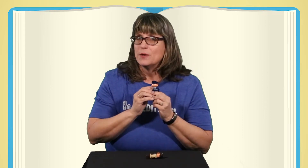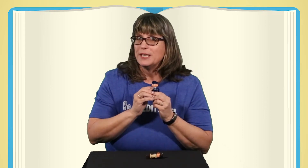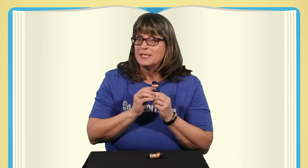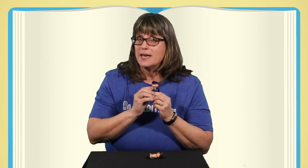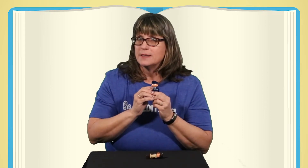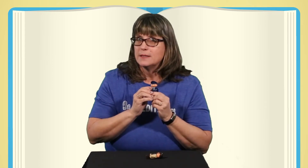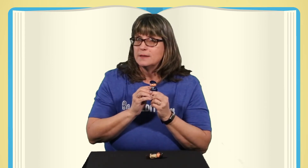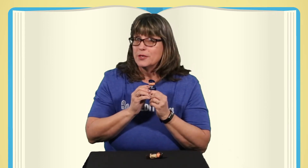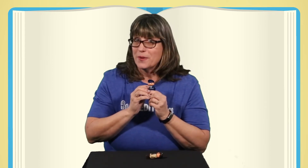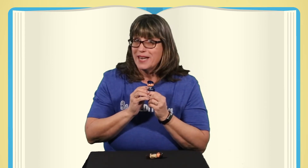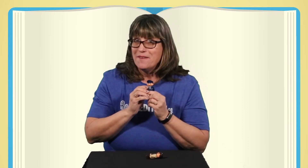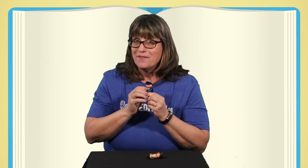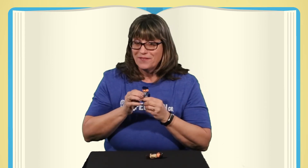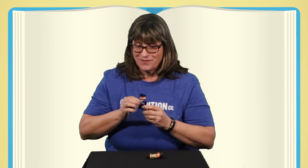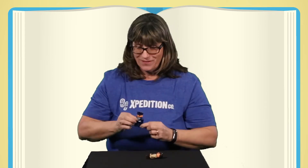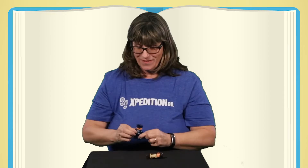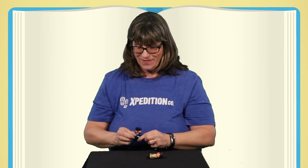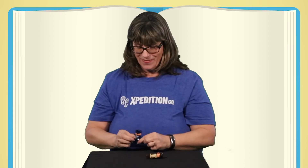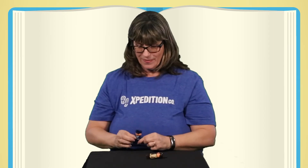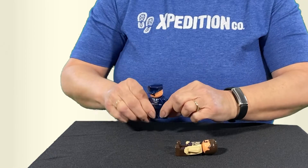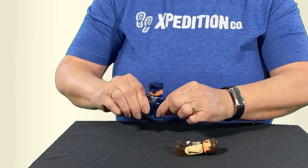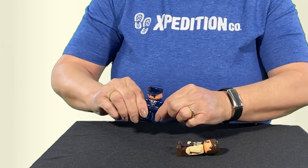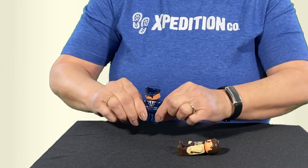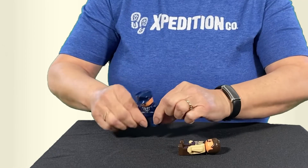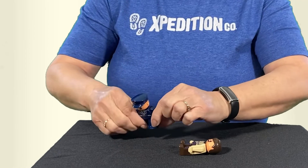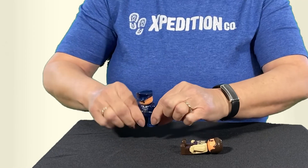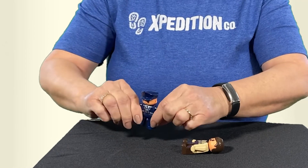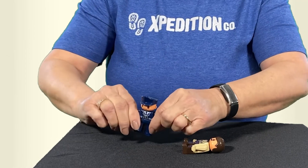Let's see what he does. You ready?